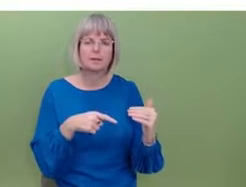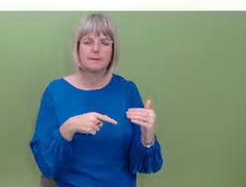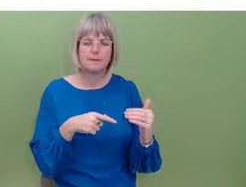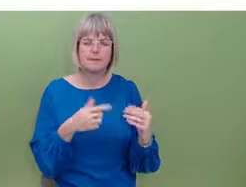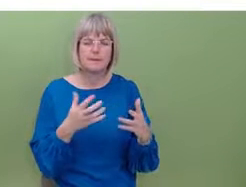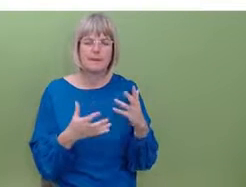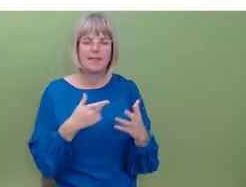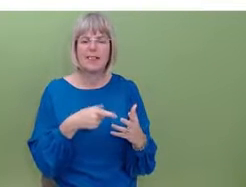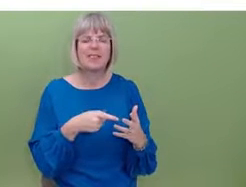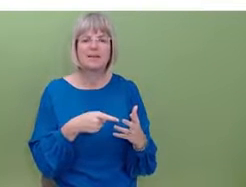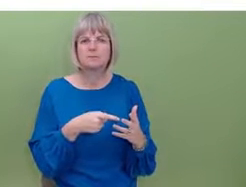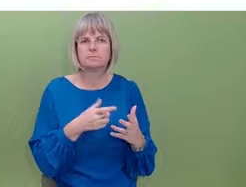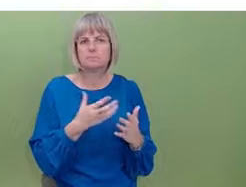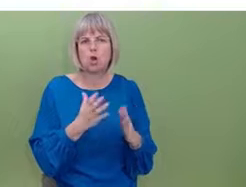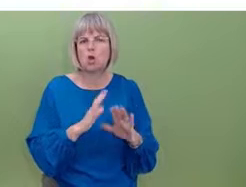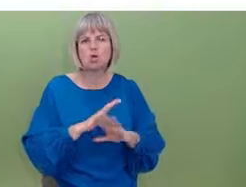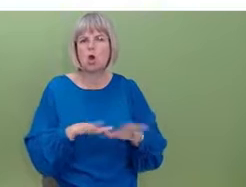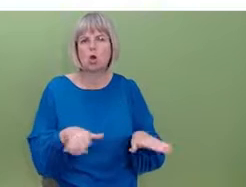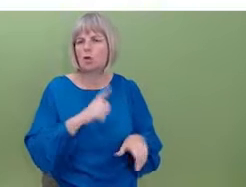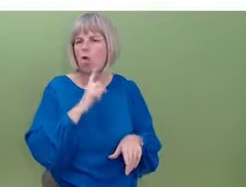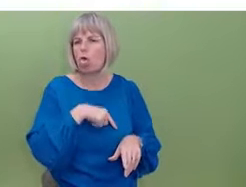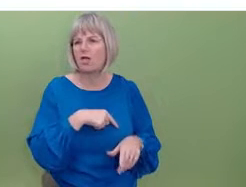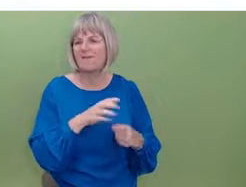irrelevant fact in this.